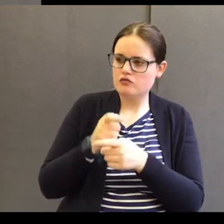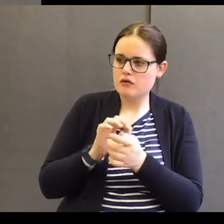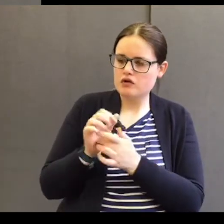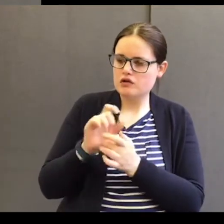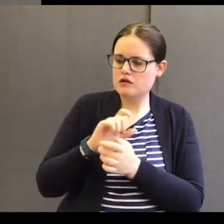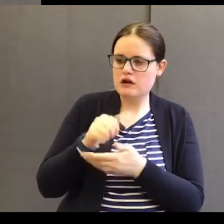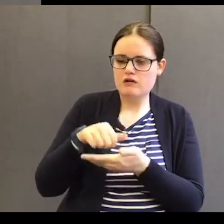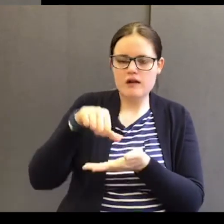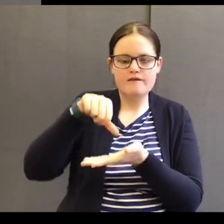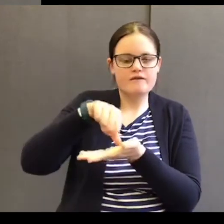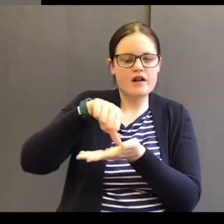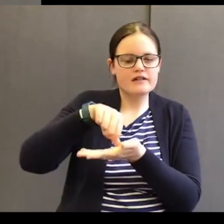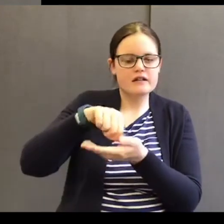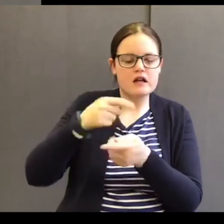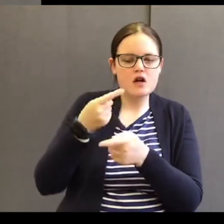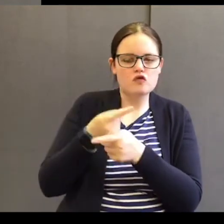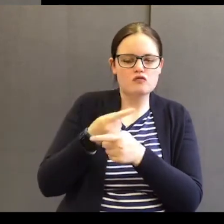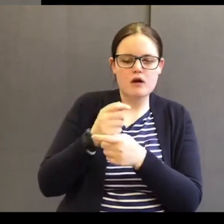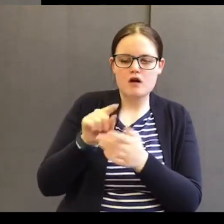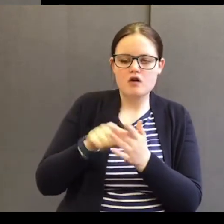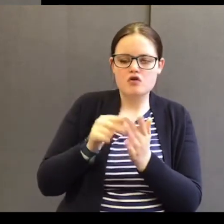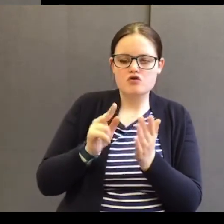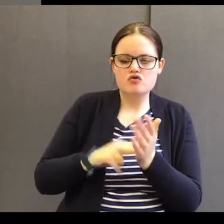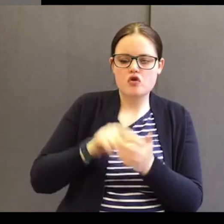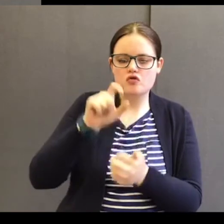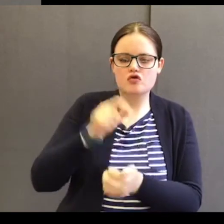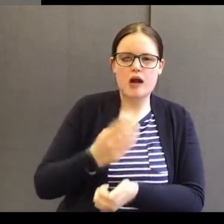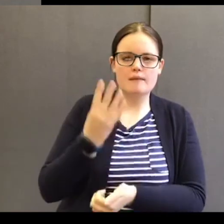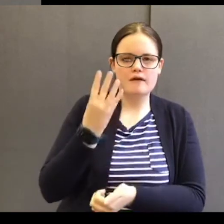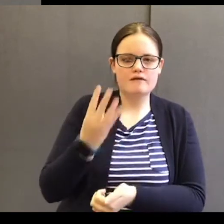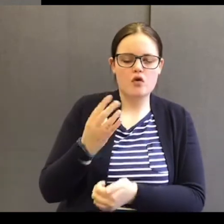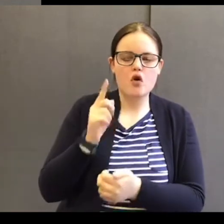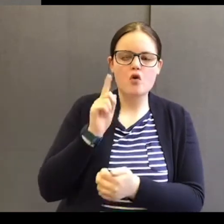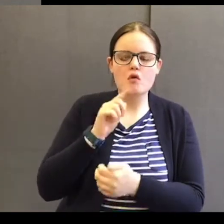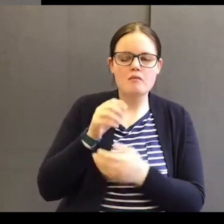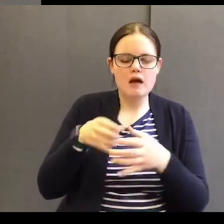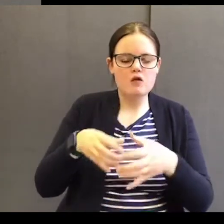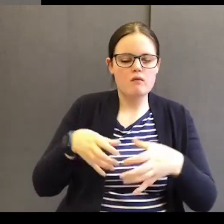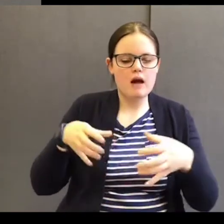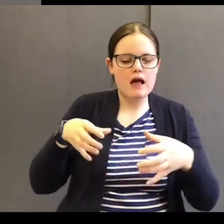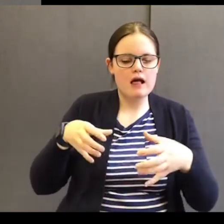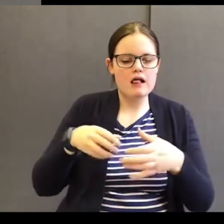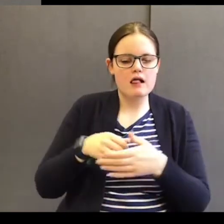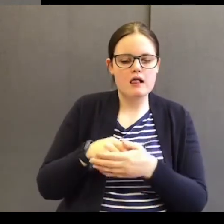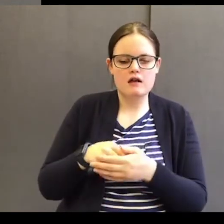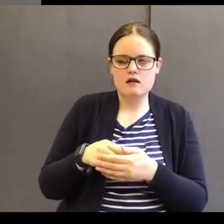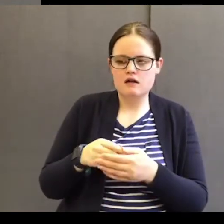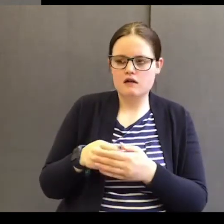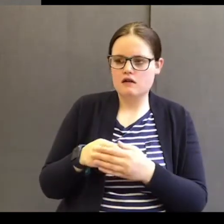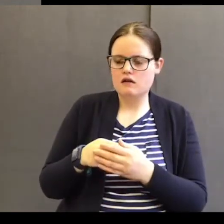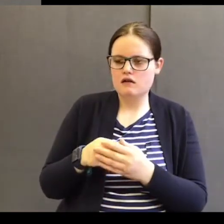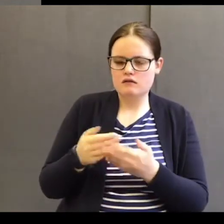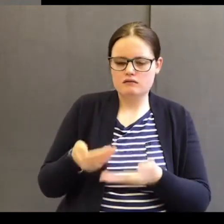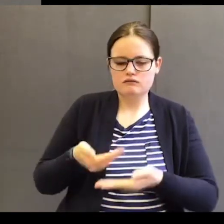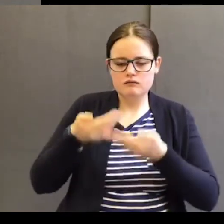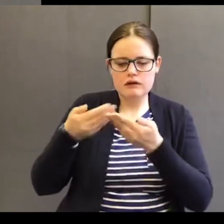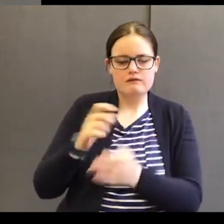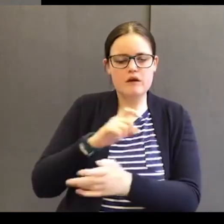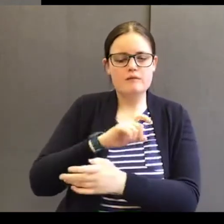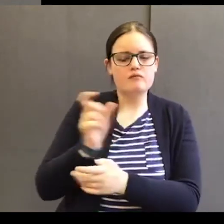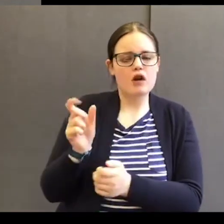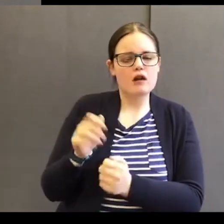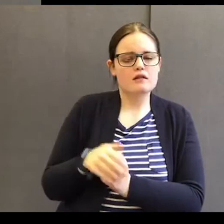of Christ. And in Farsi, he spoke of John chapter 4, the woman at the well, and